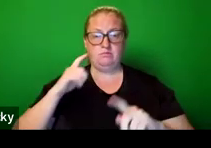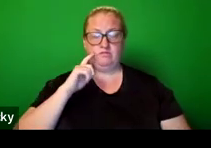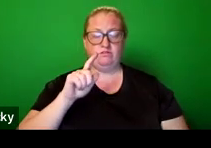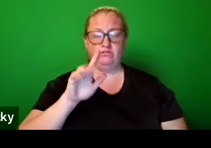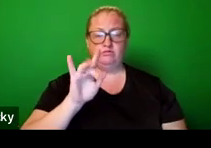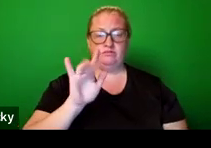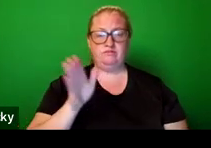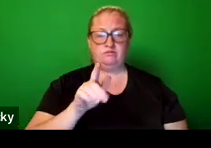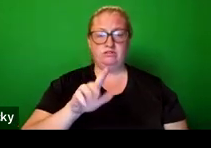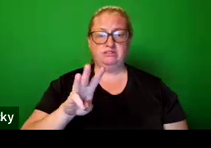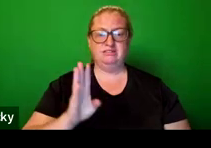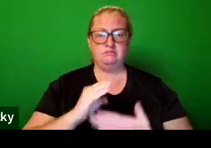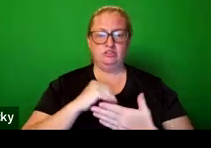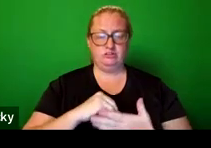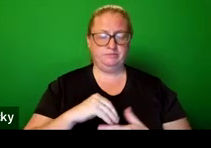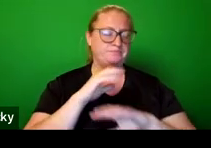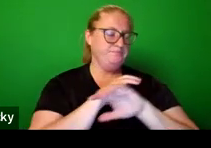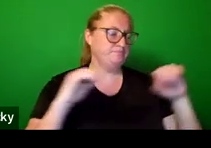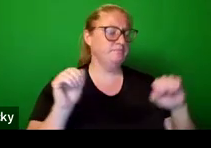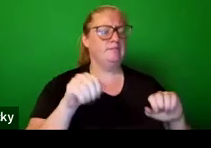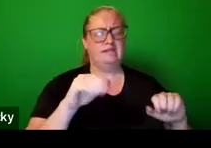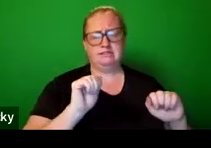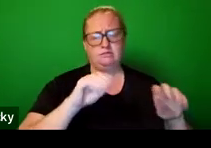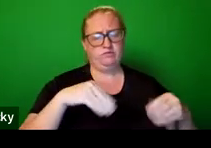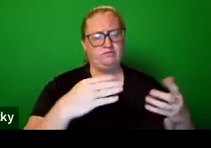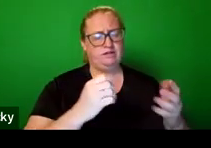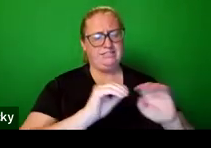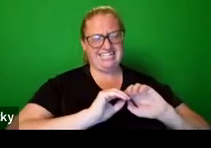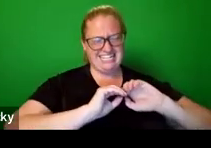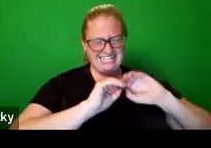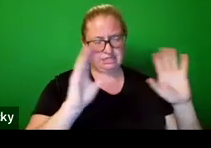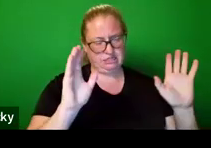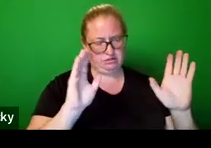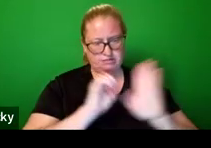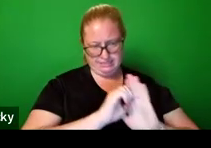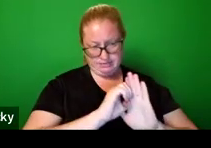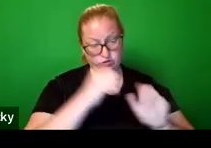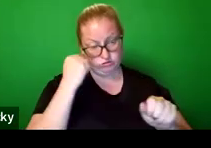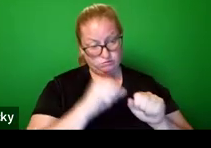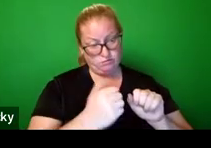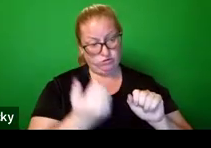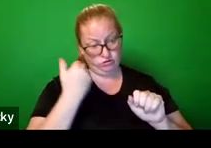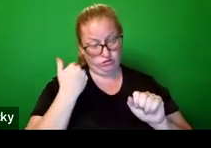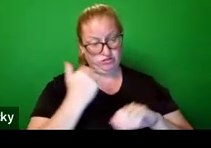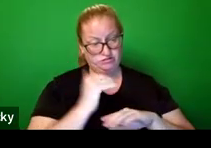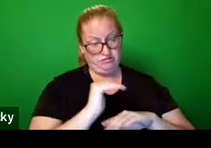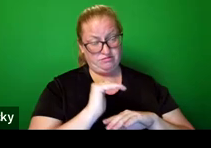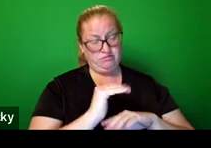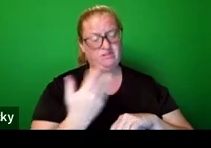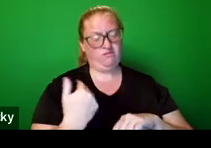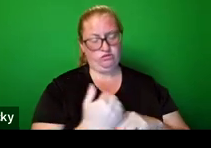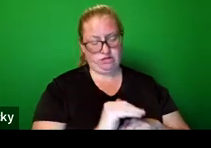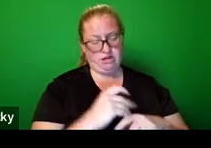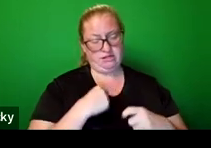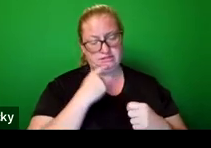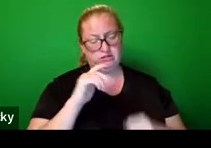25-26 budget? So, yeah, here, and I can give a concrete, like very clear concrete example. So remember earlier this evening, I said our